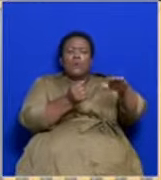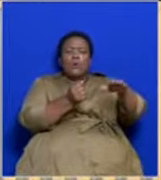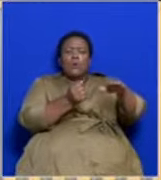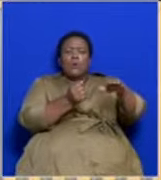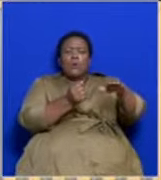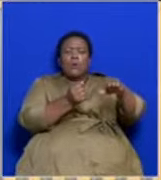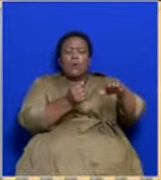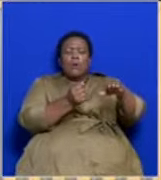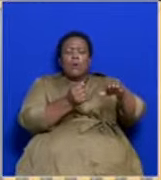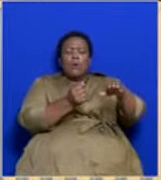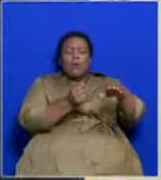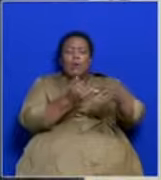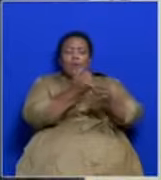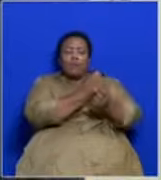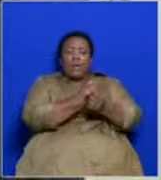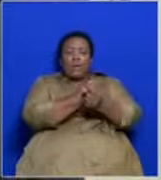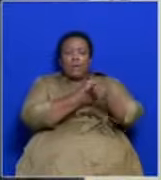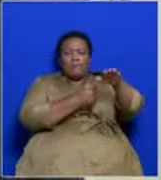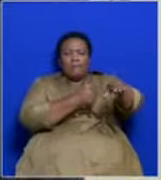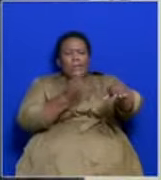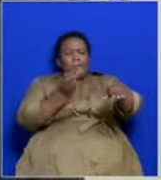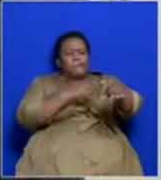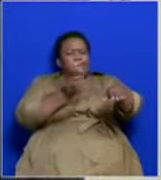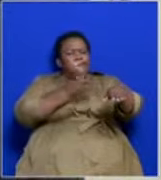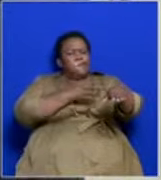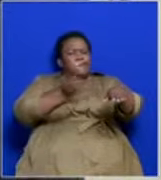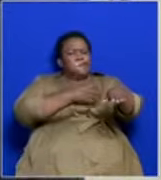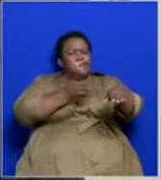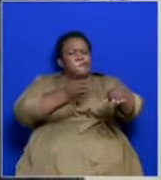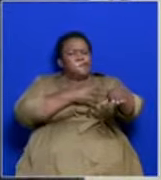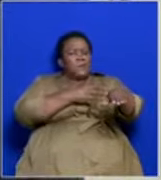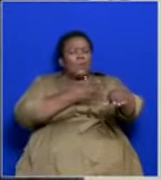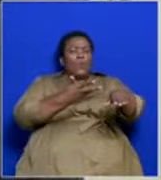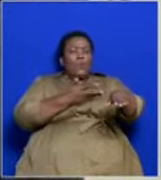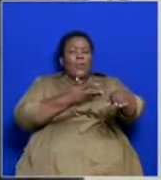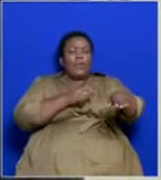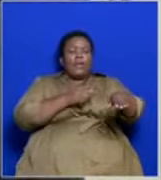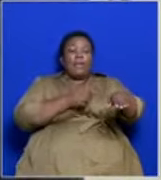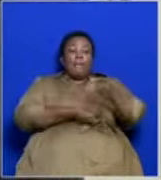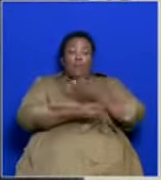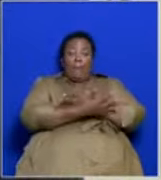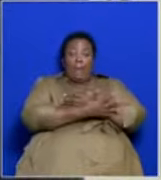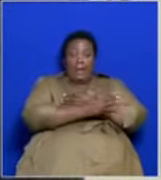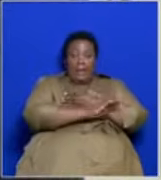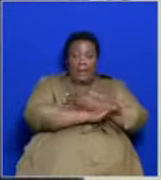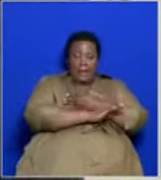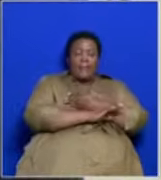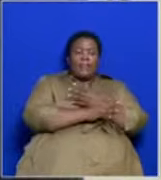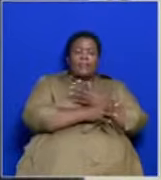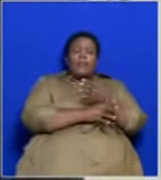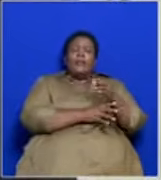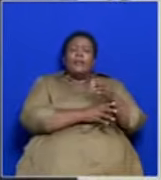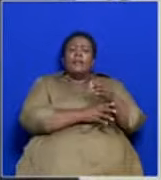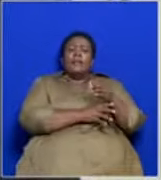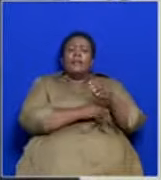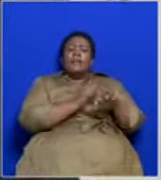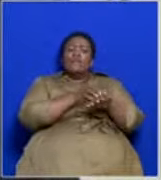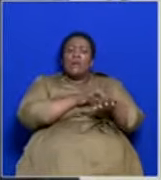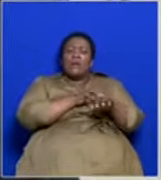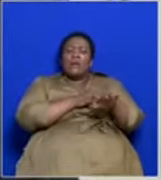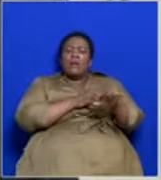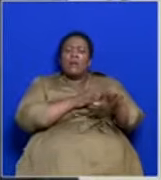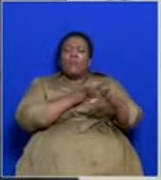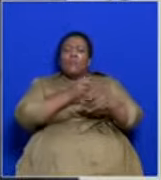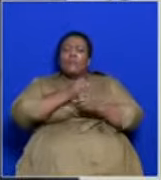Mpumalanga, Akonuku. The consignment was stored on a plot owned by another Zimbabwean national.